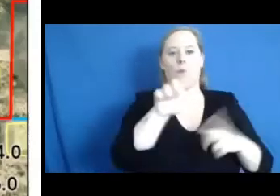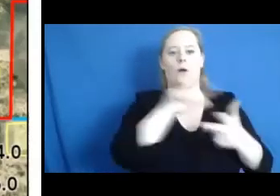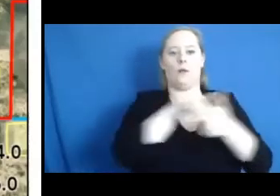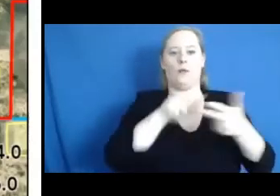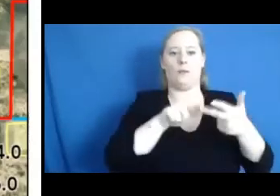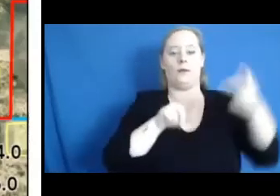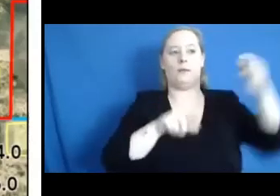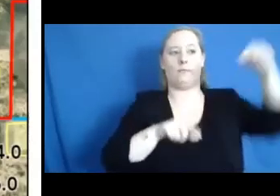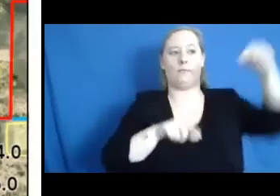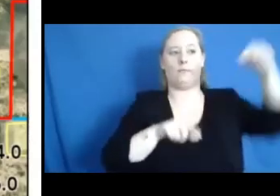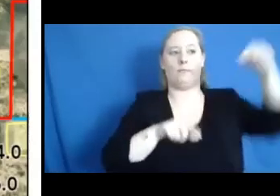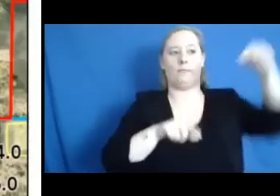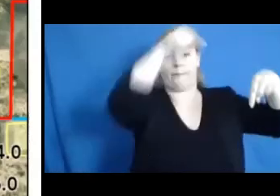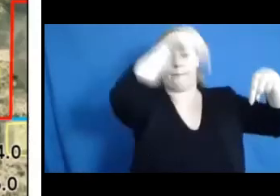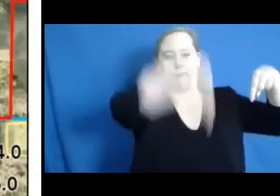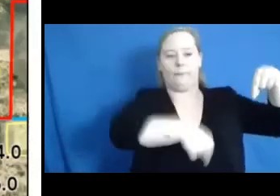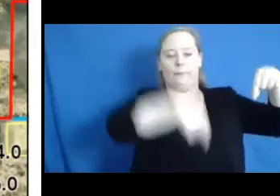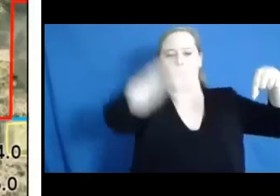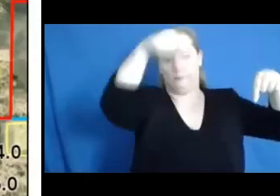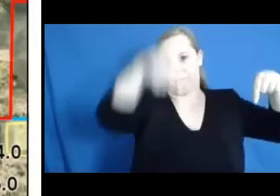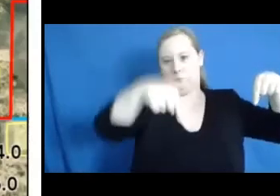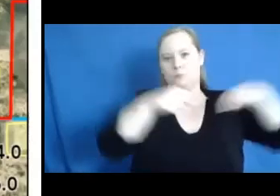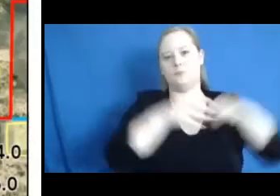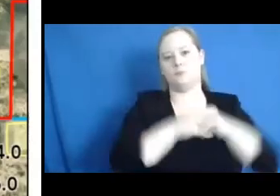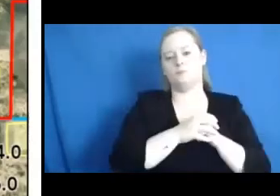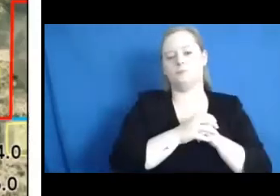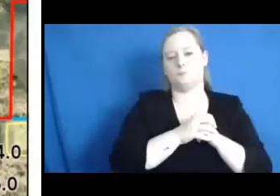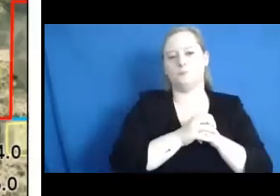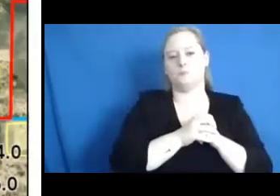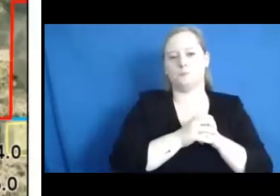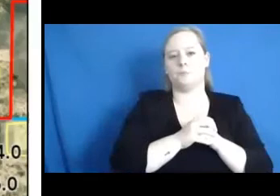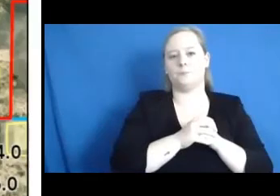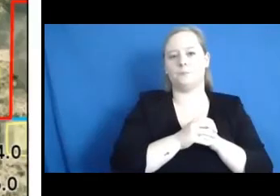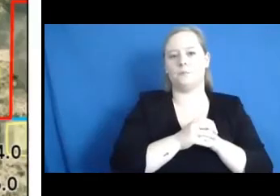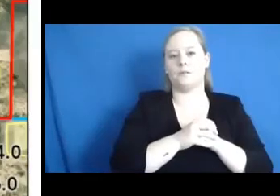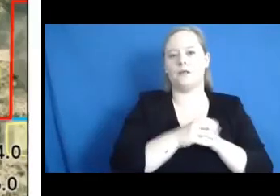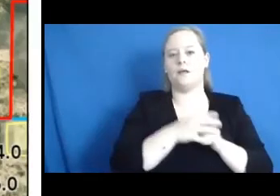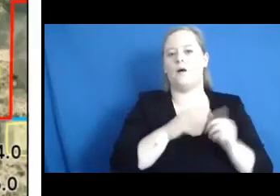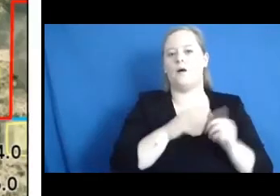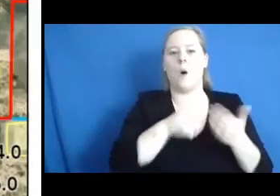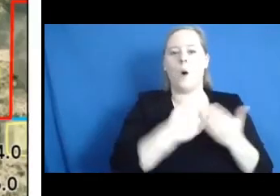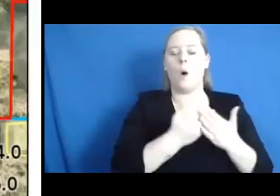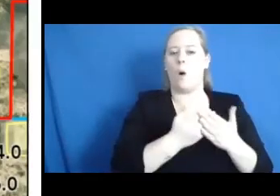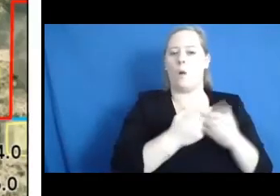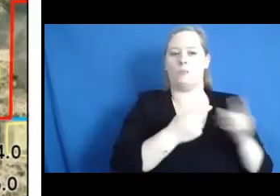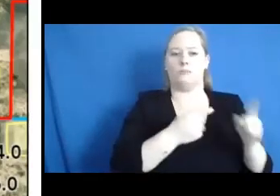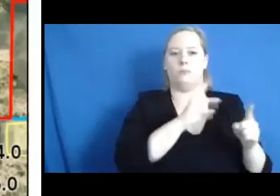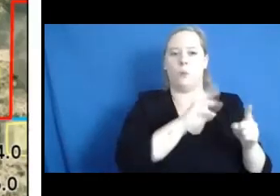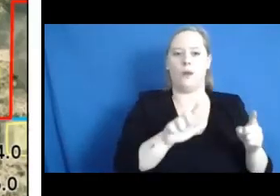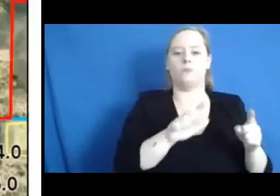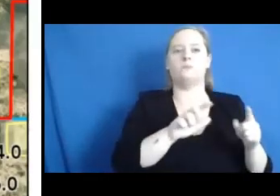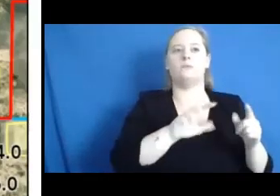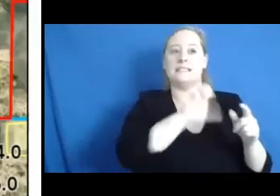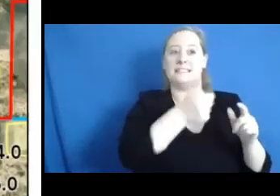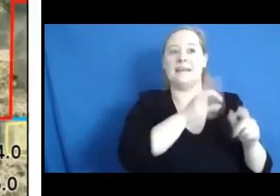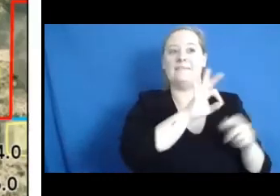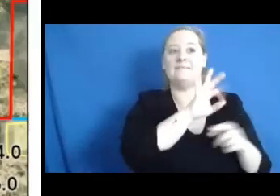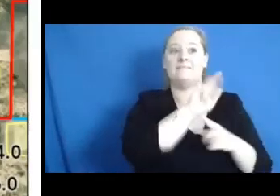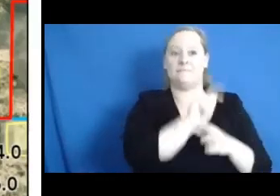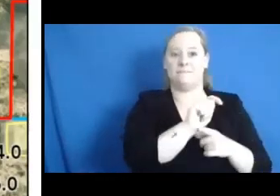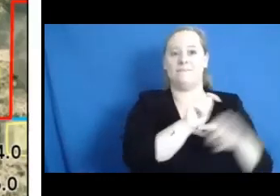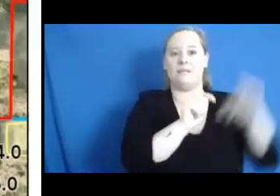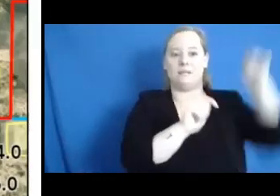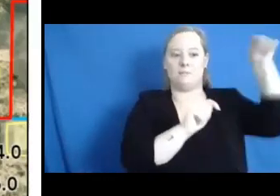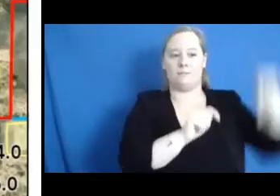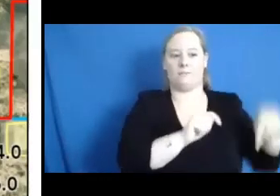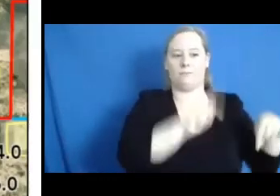casing to the bottom of the screen for these wells. These wells are all screened to 10 feet. The screens are all 10 feet in depth on these